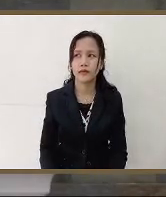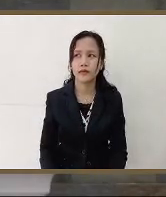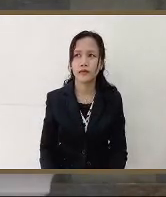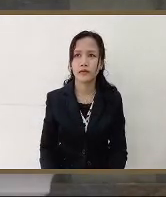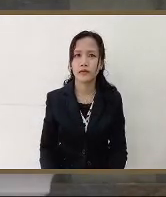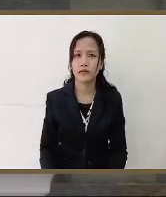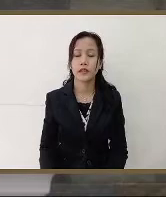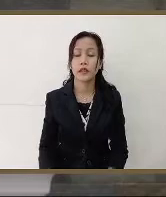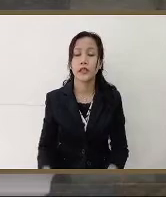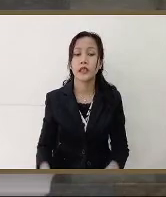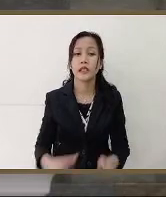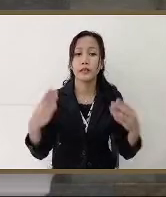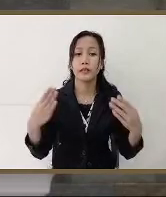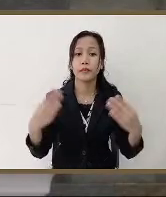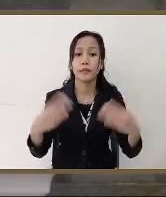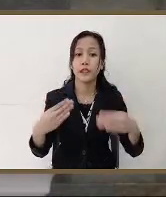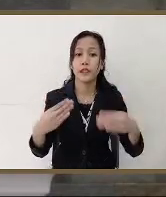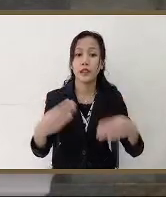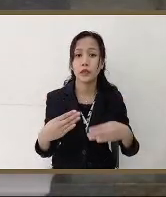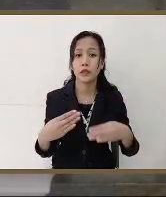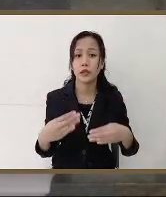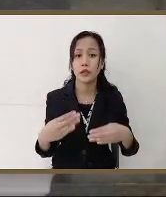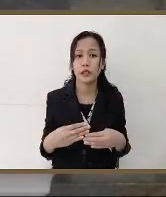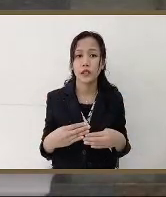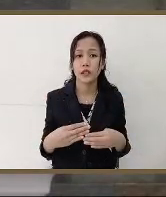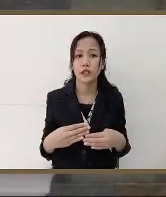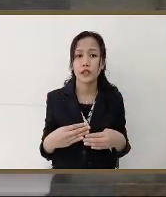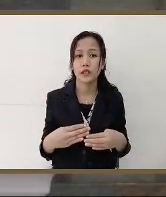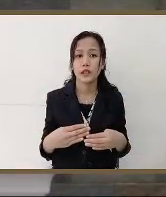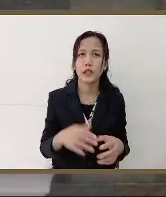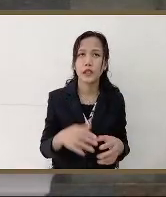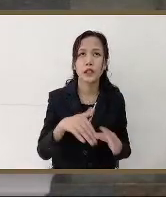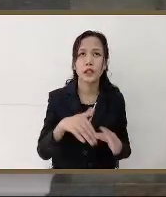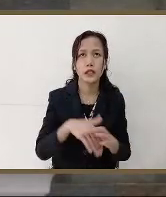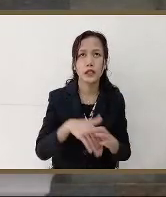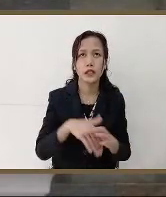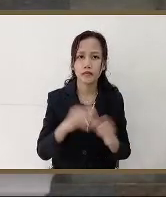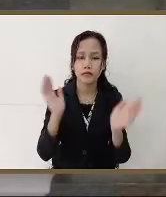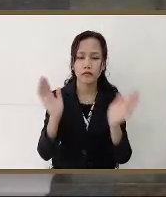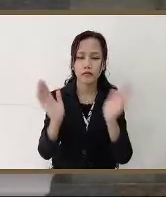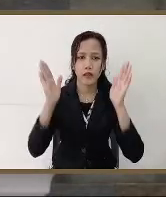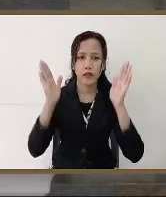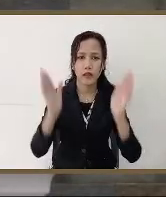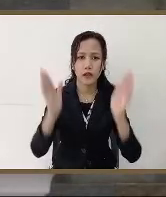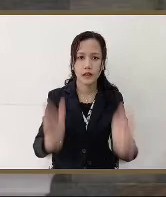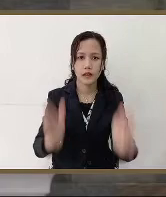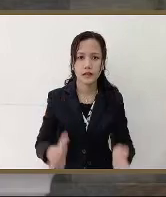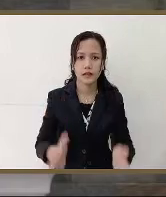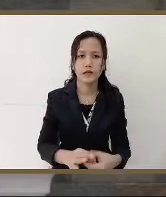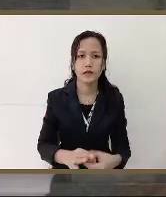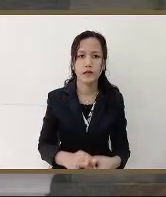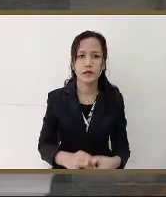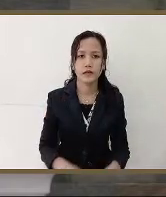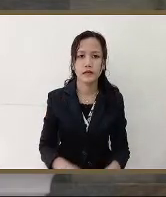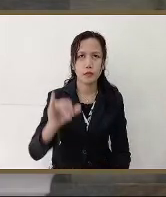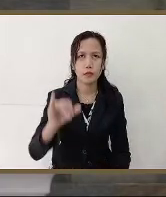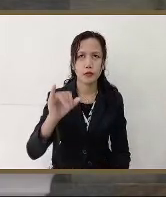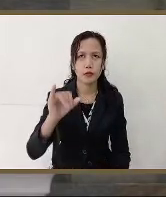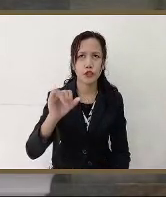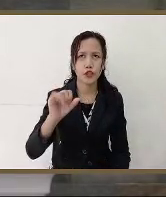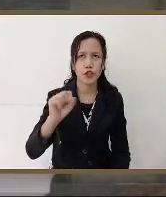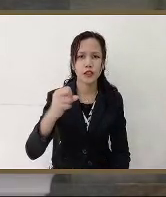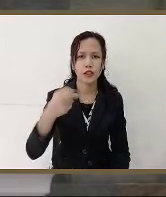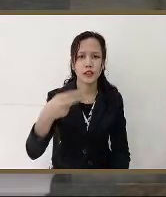the servant of Ish-bosheth. The servant of Ish-bosheth. From chapter 2, verse